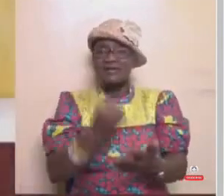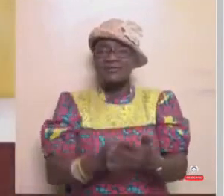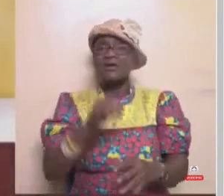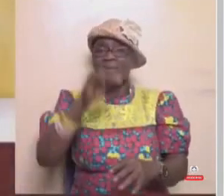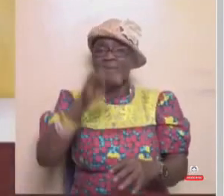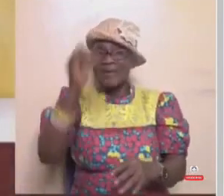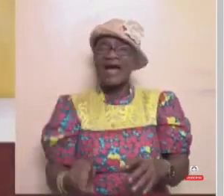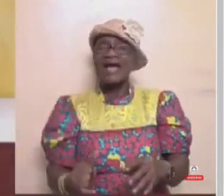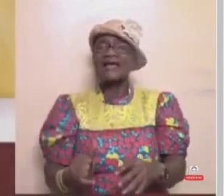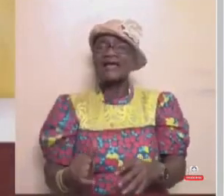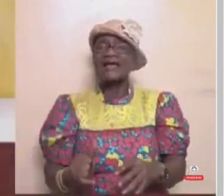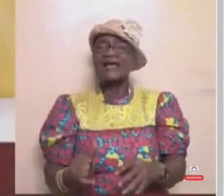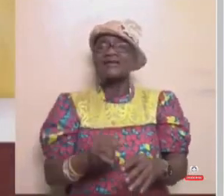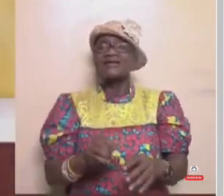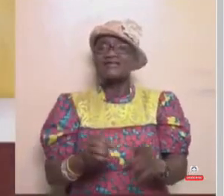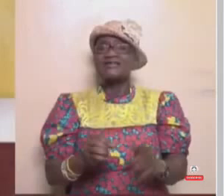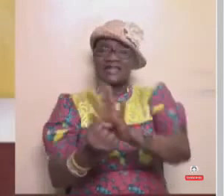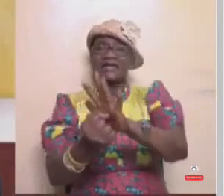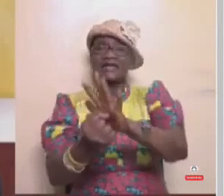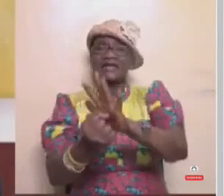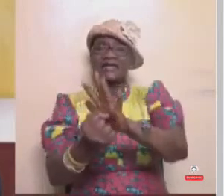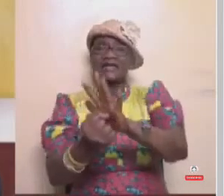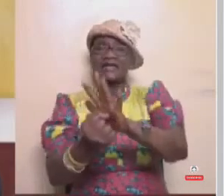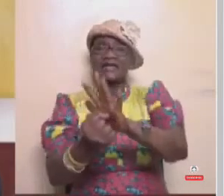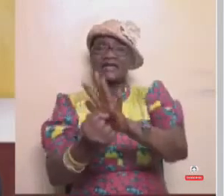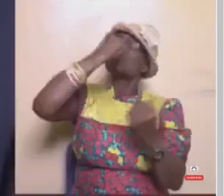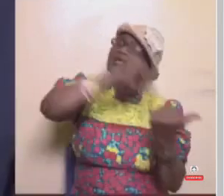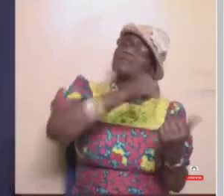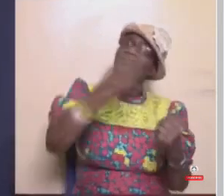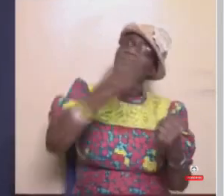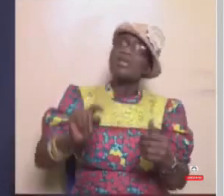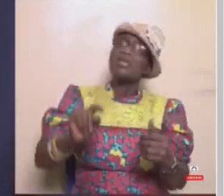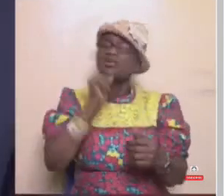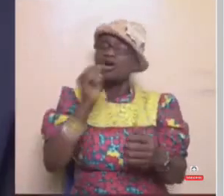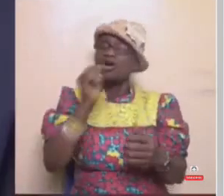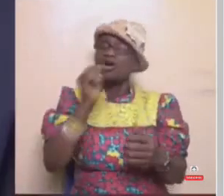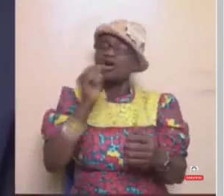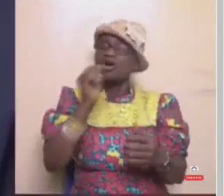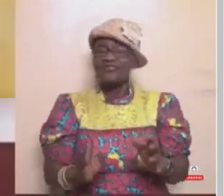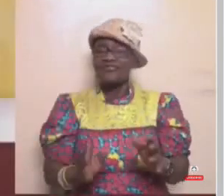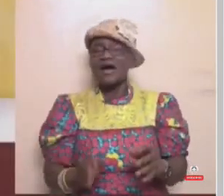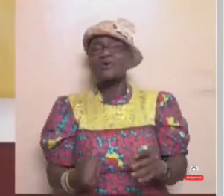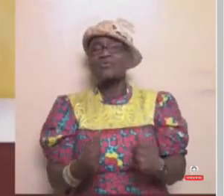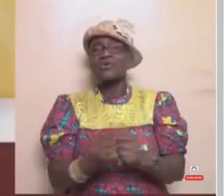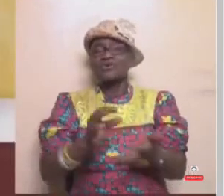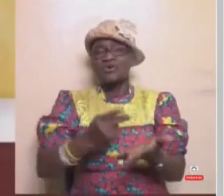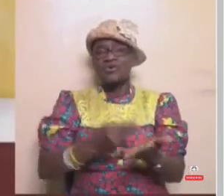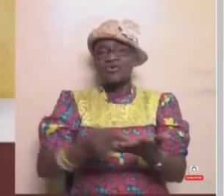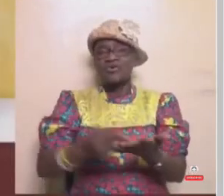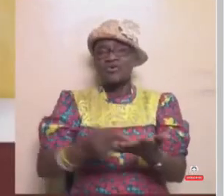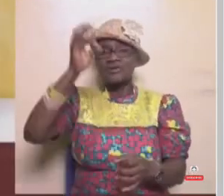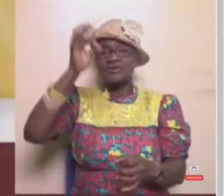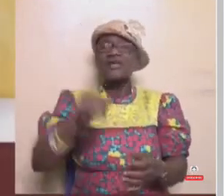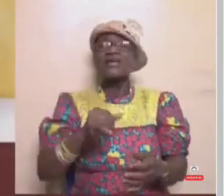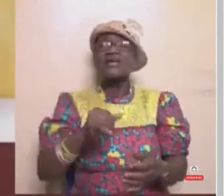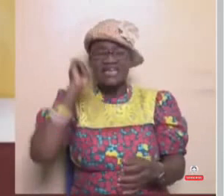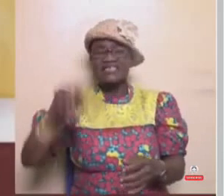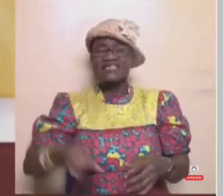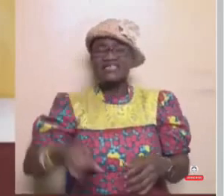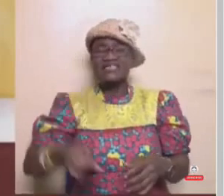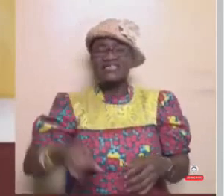the Gentiles with the Holy Spirit, he still went back and concentrated on the